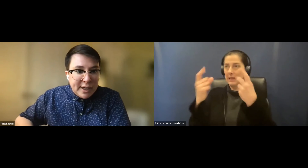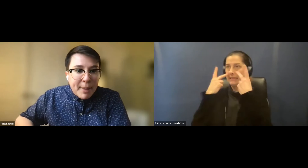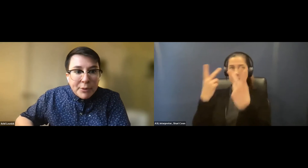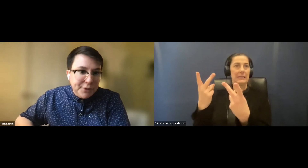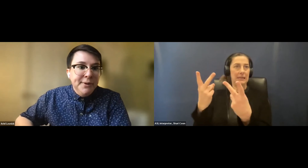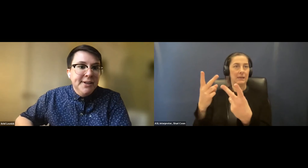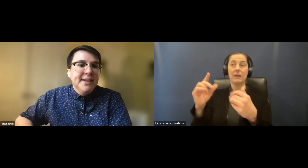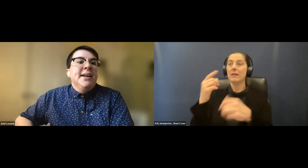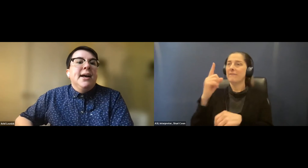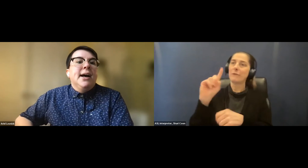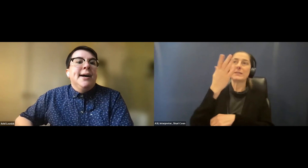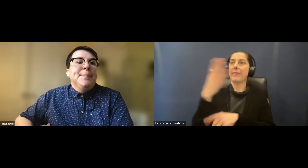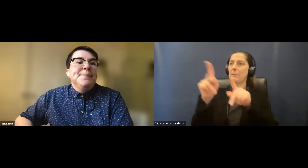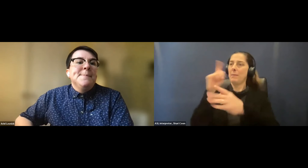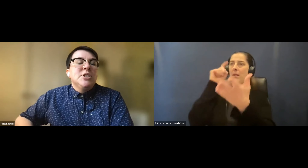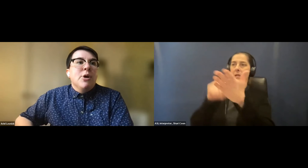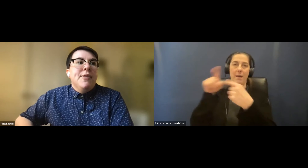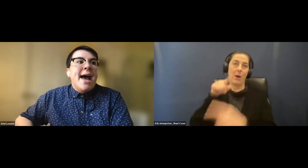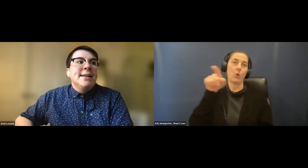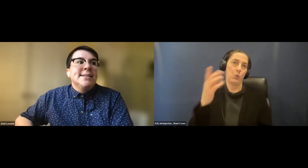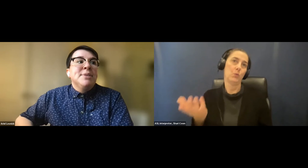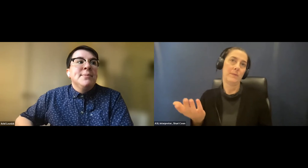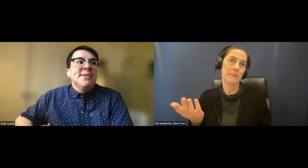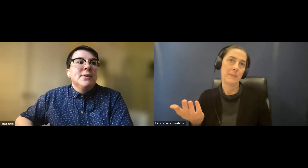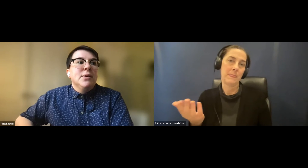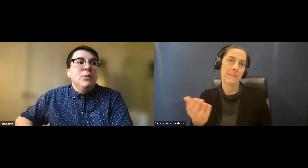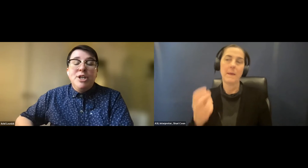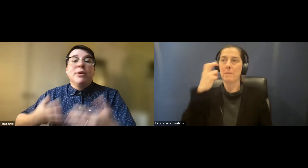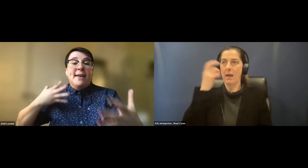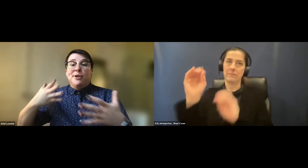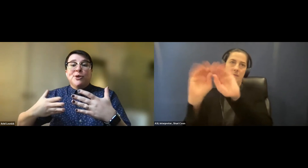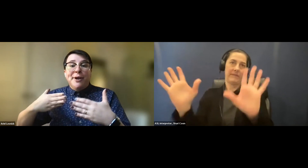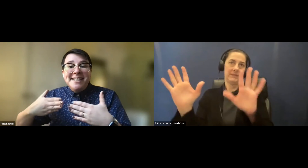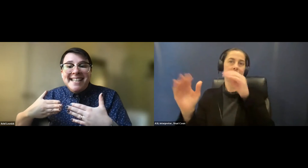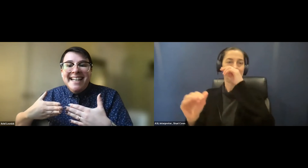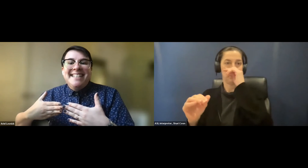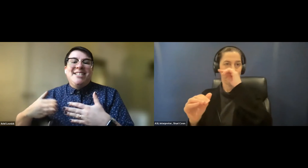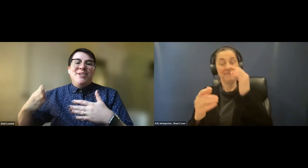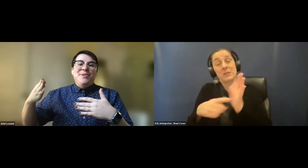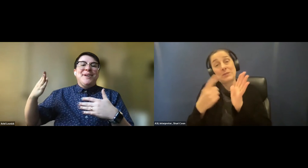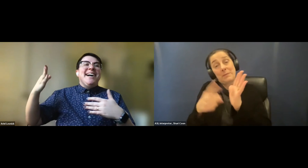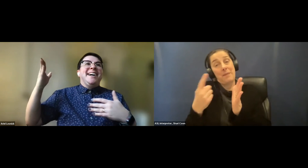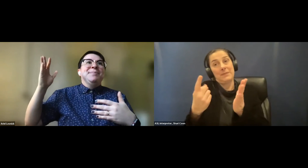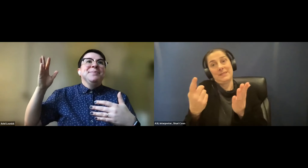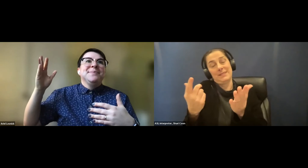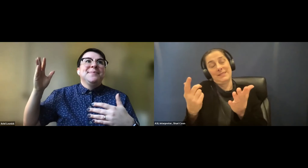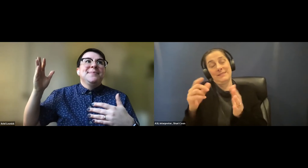are perceiving about you. So that sometimes we don't get the choice